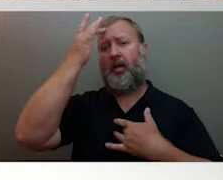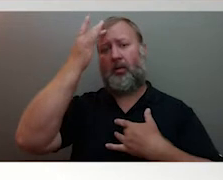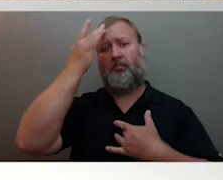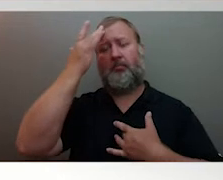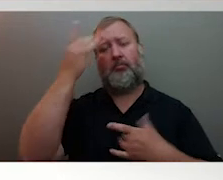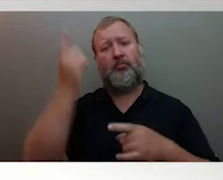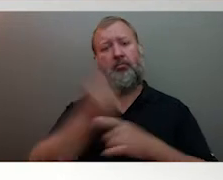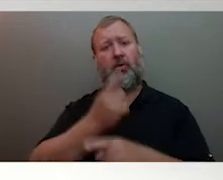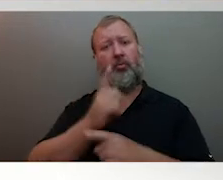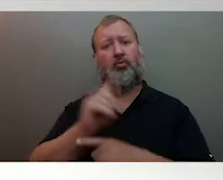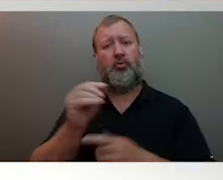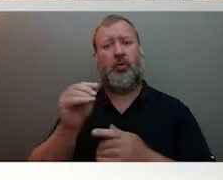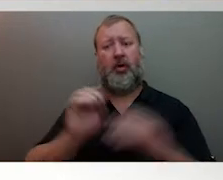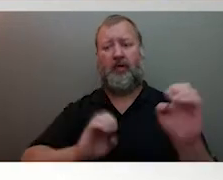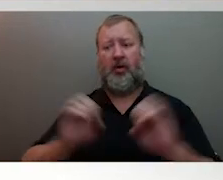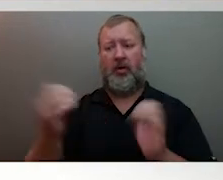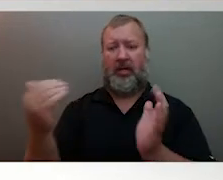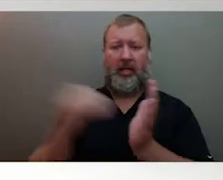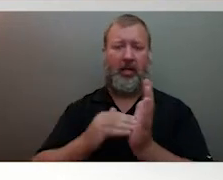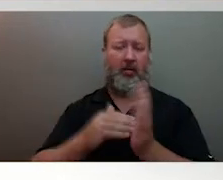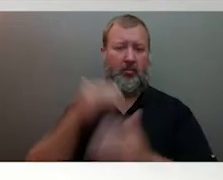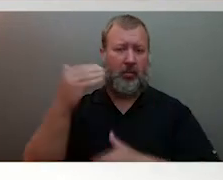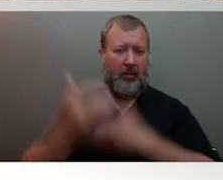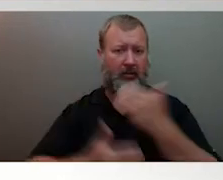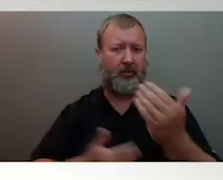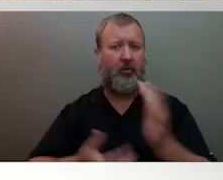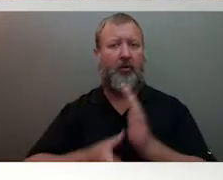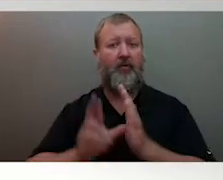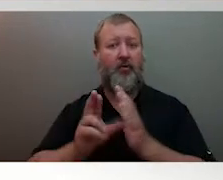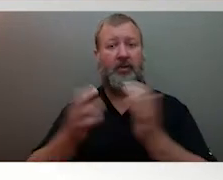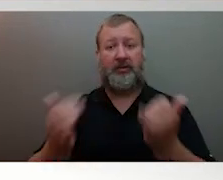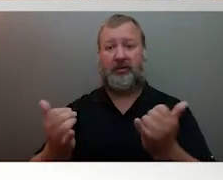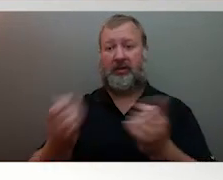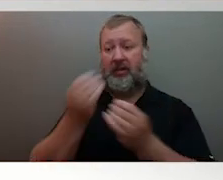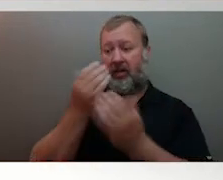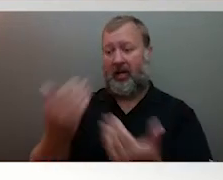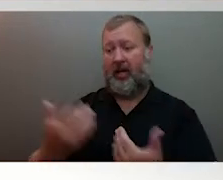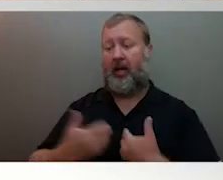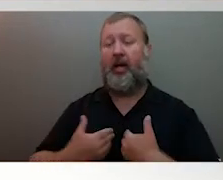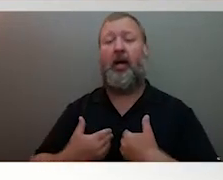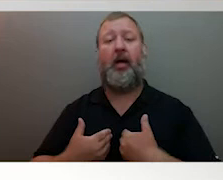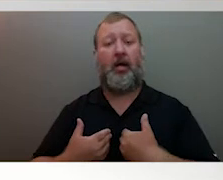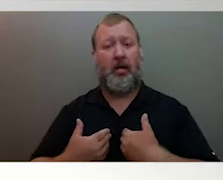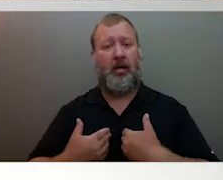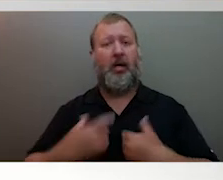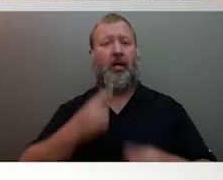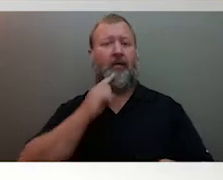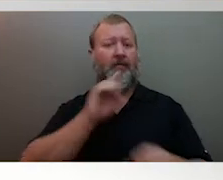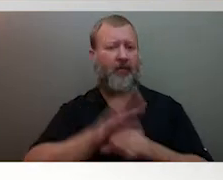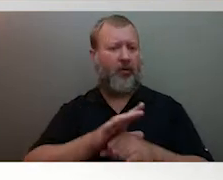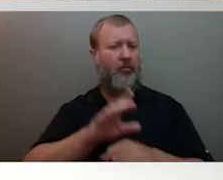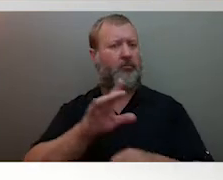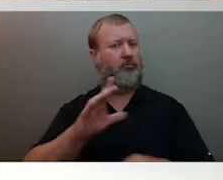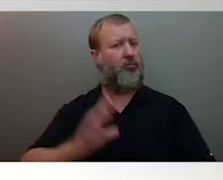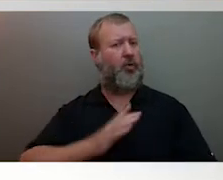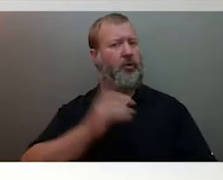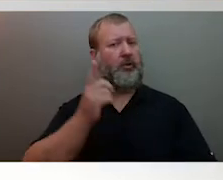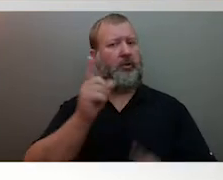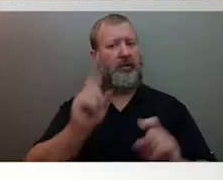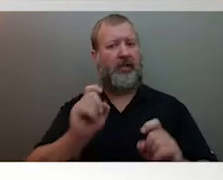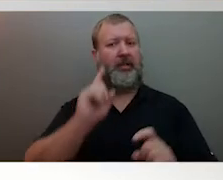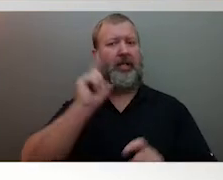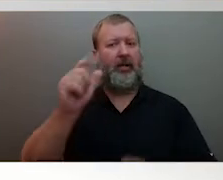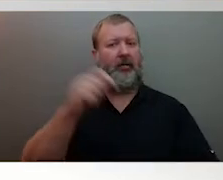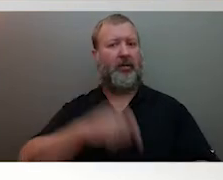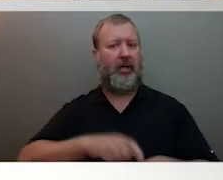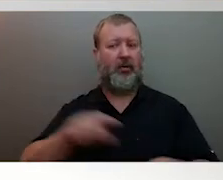conduct the reevaluation process based on a review of existing data and defer formal testing to a later time to when the student